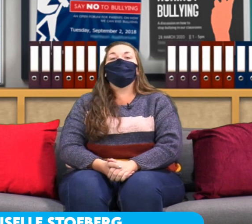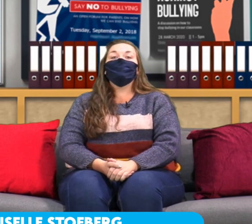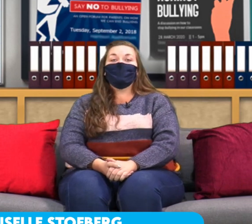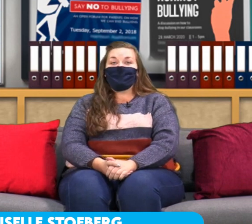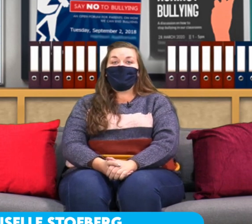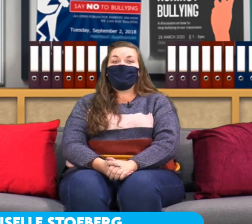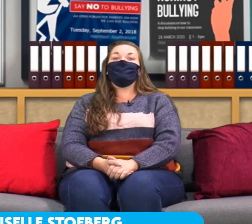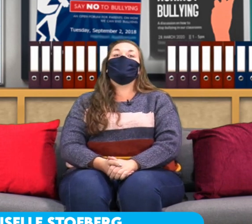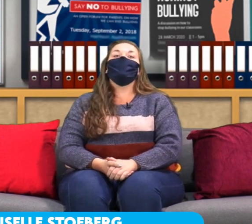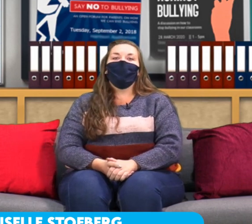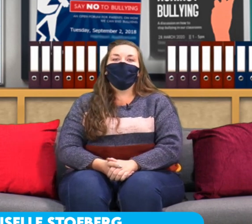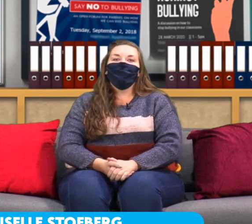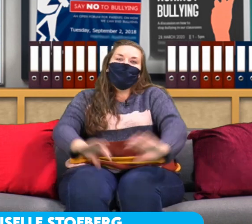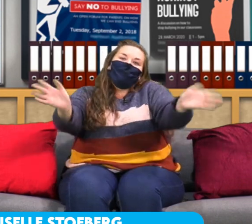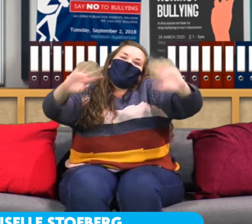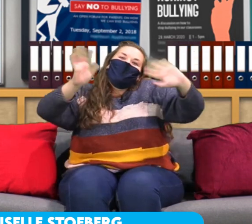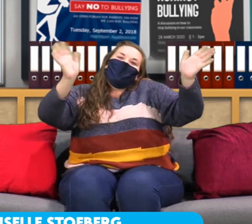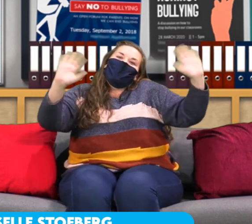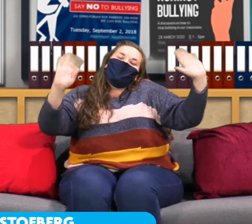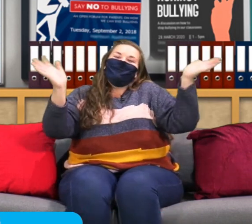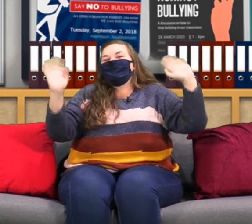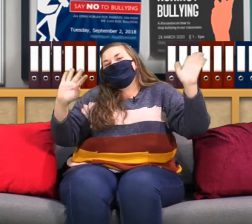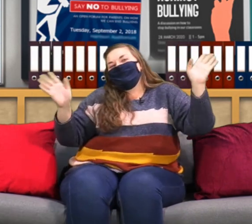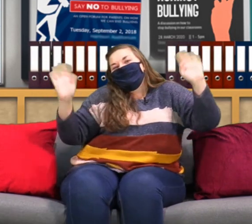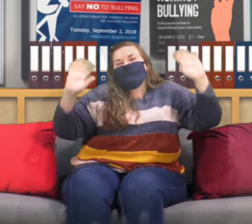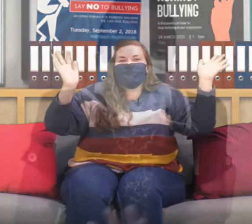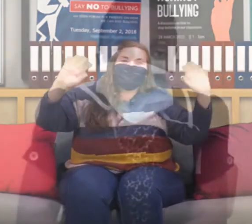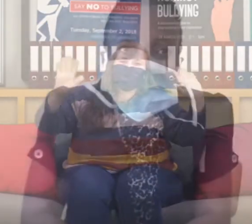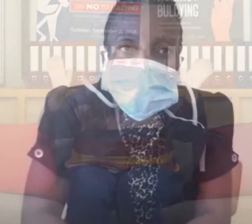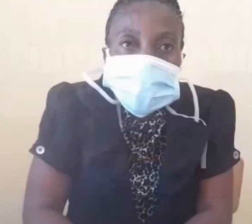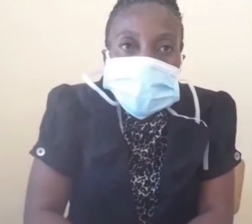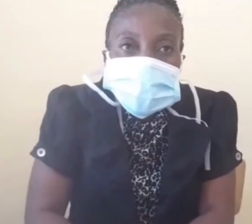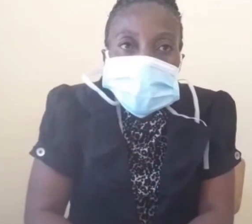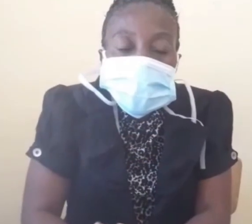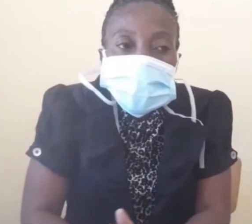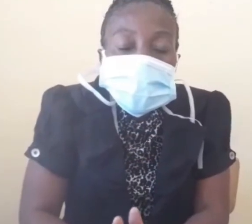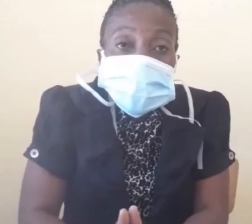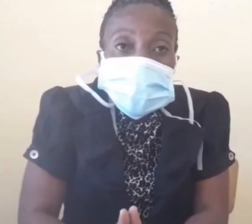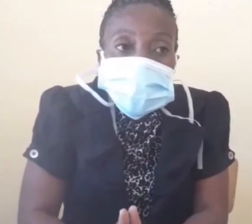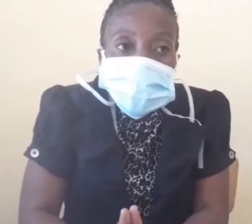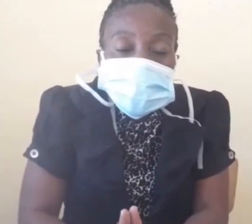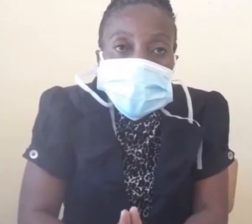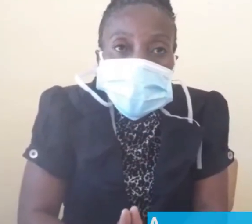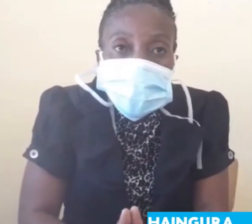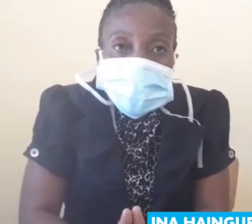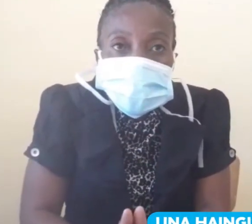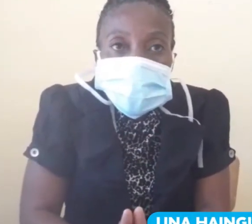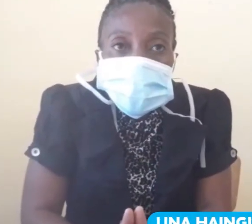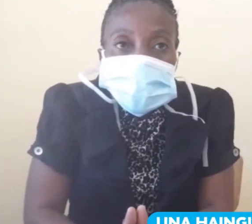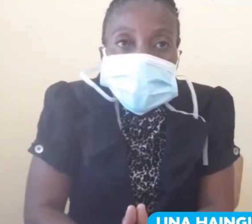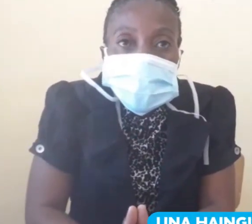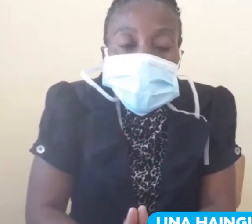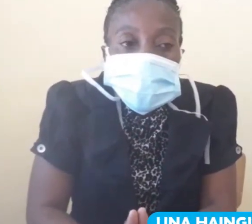remember to sanitize stay at home bye being our learners so that they cannot forget some other things